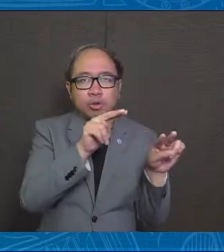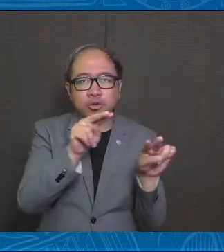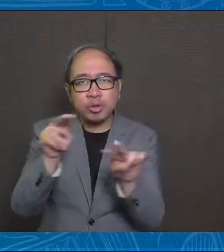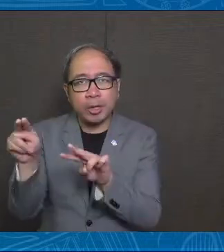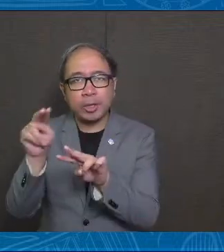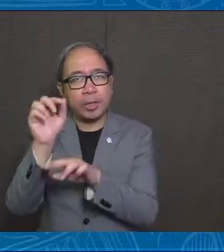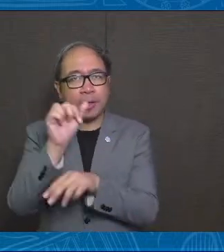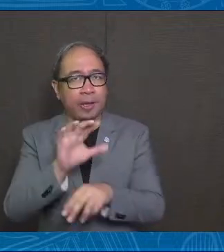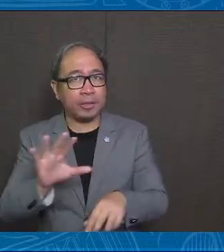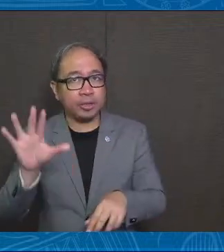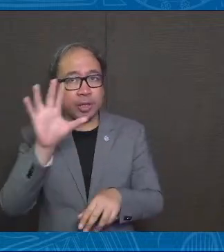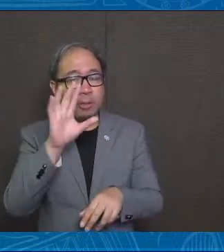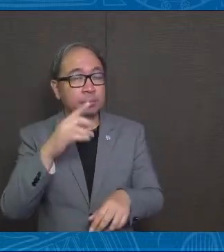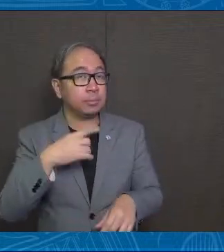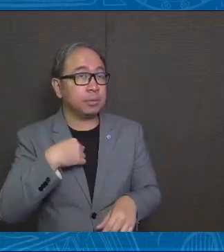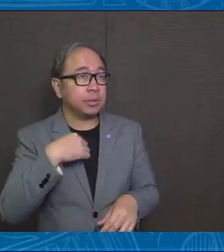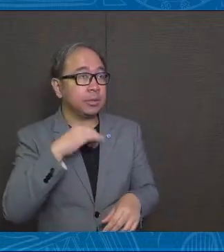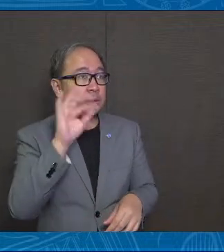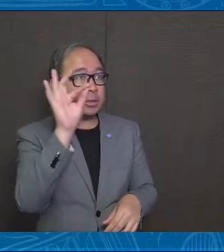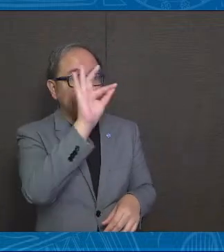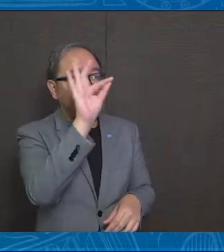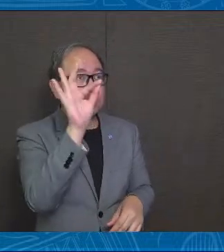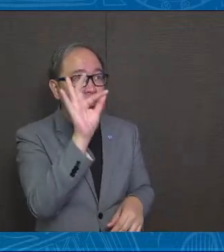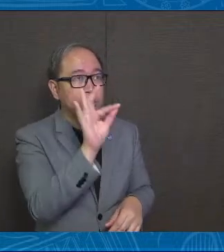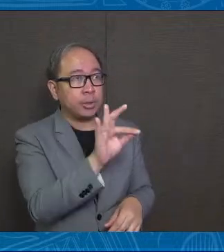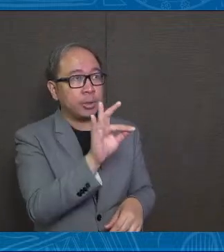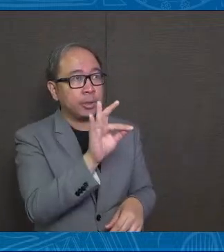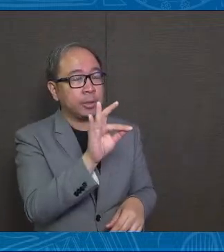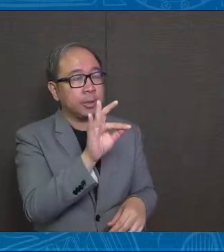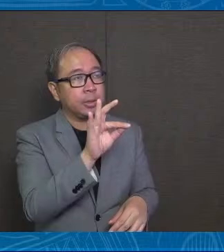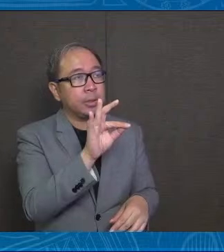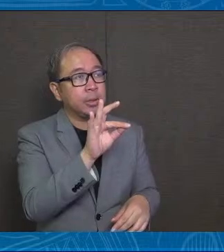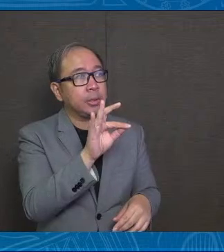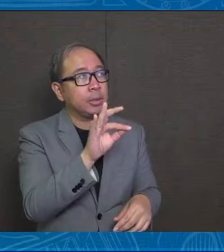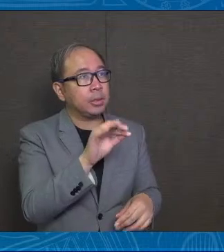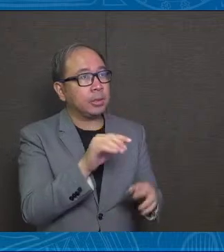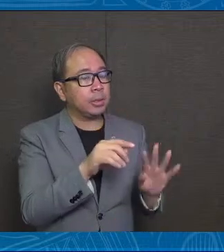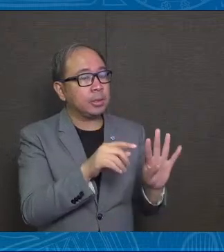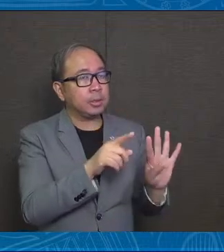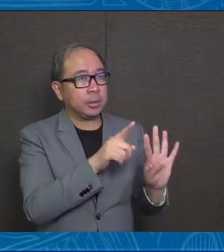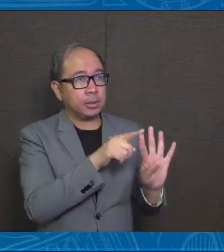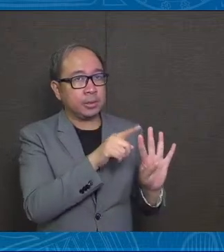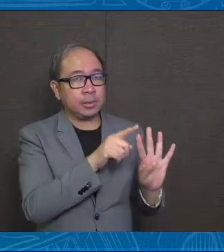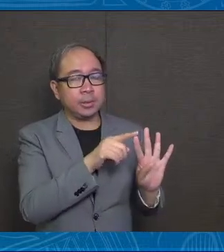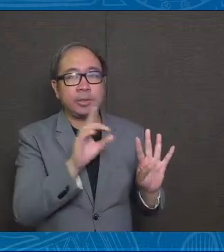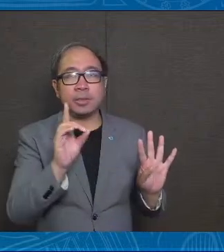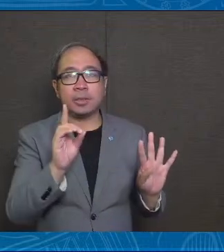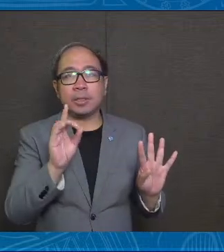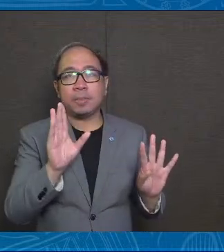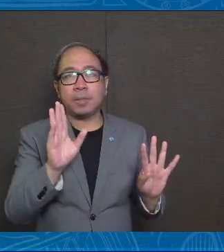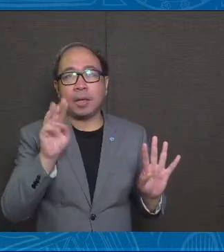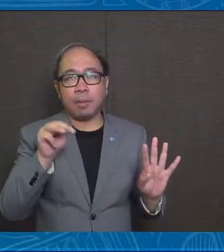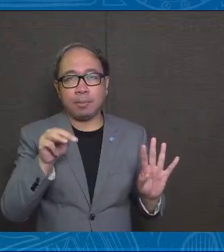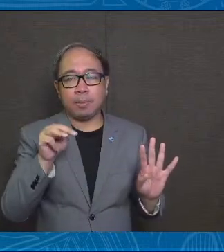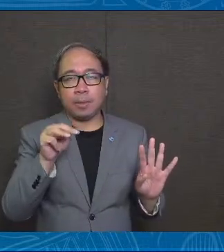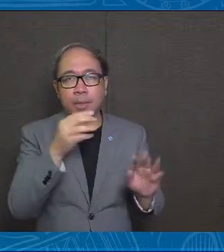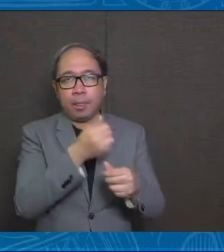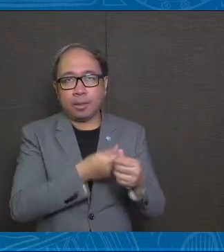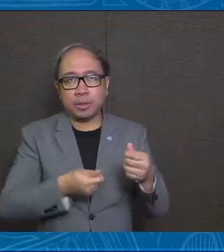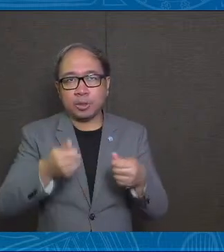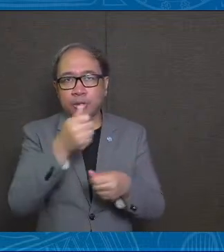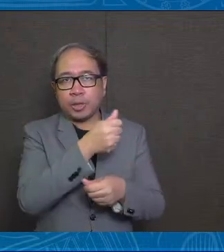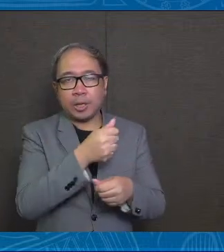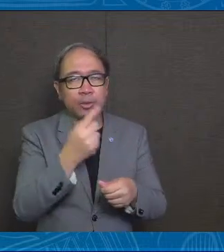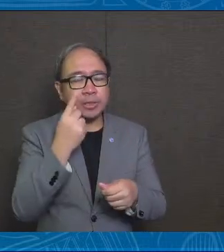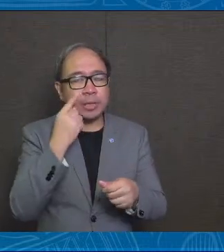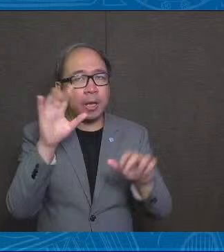actually for the DBM Secretary, especially focusing on climate change expenditure